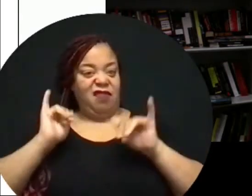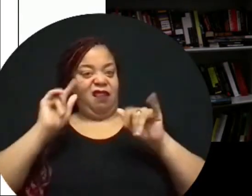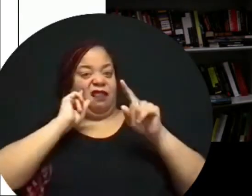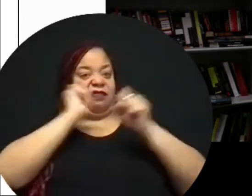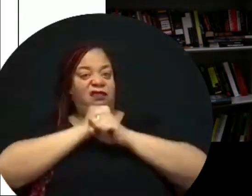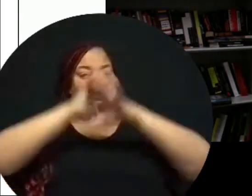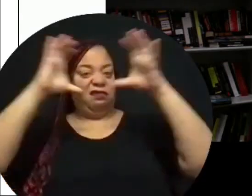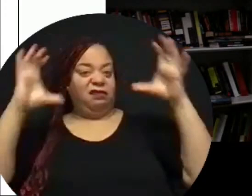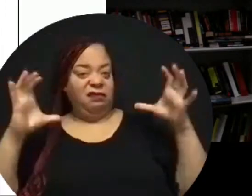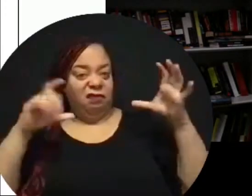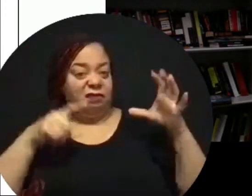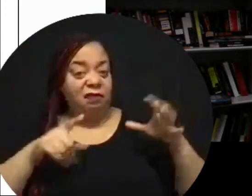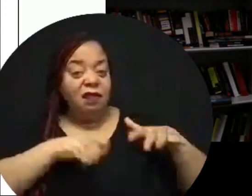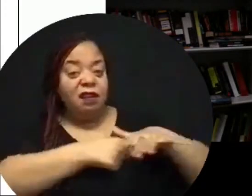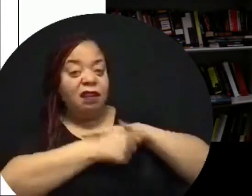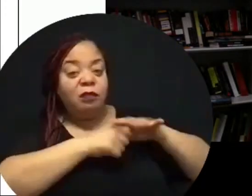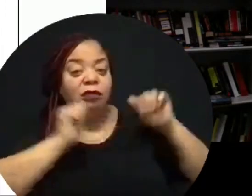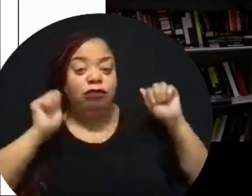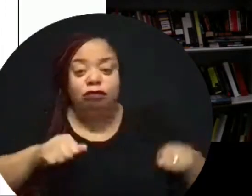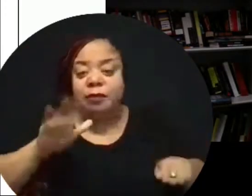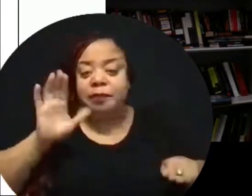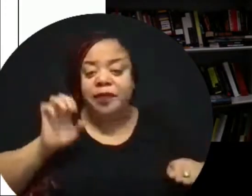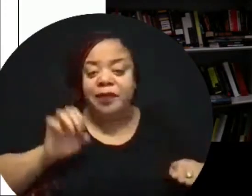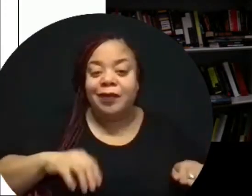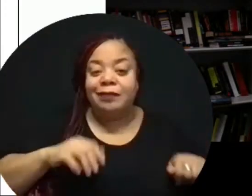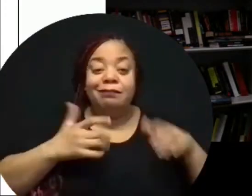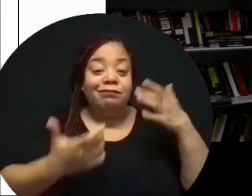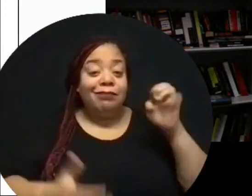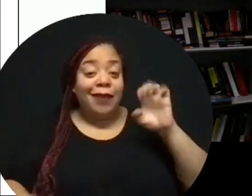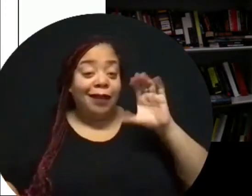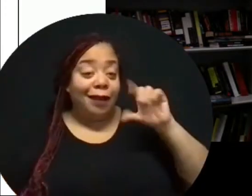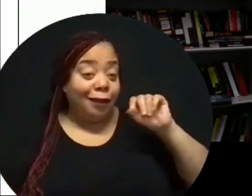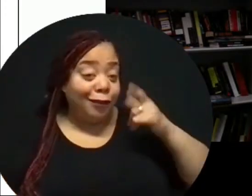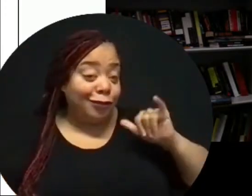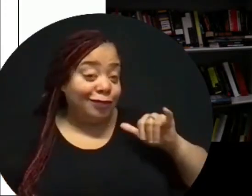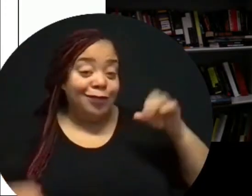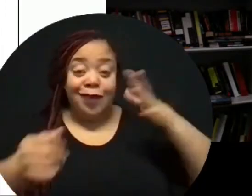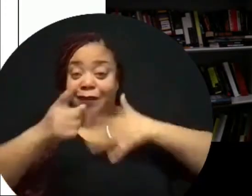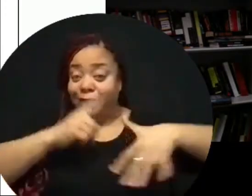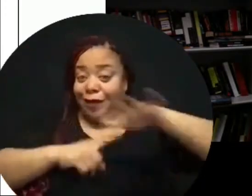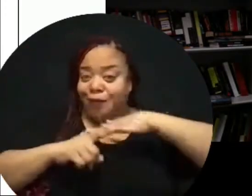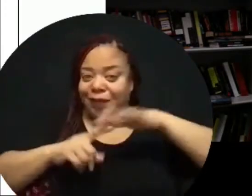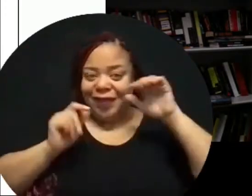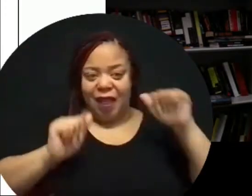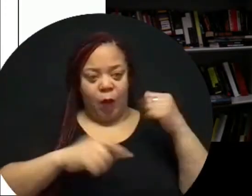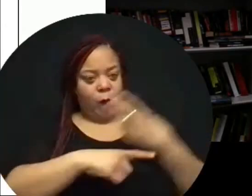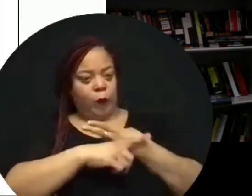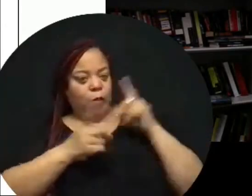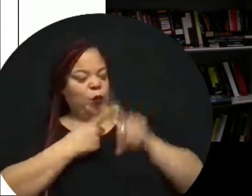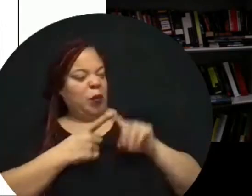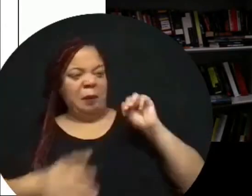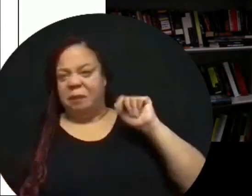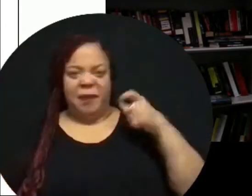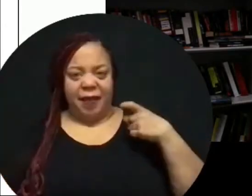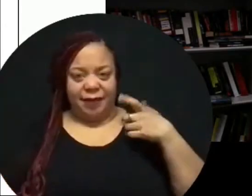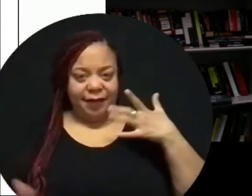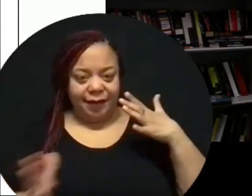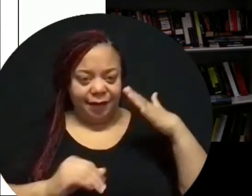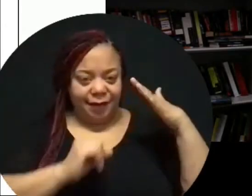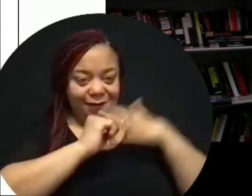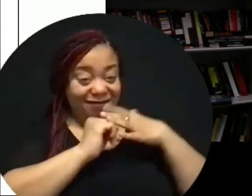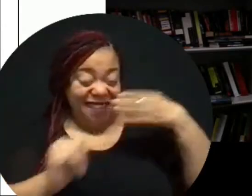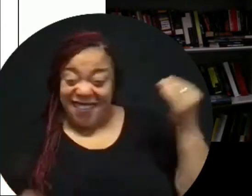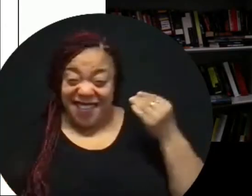used to the maximum and then disposed of, right? We're I think in that